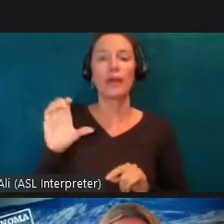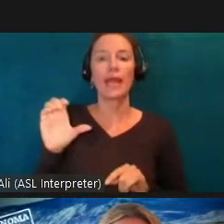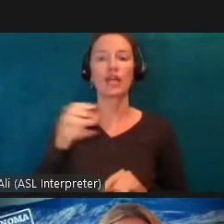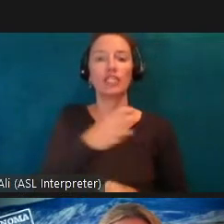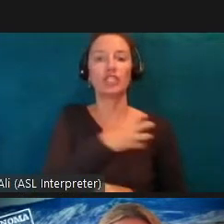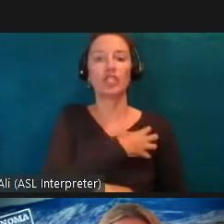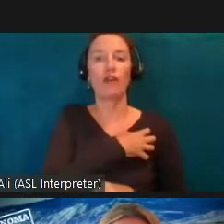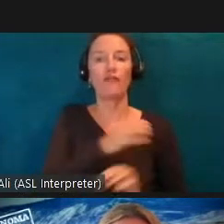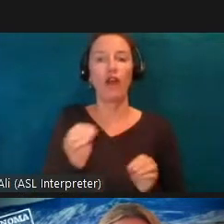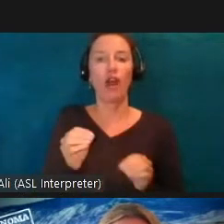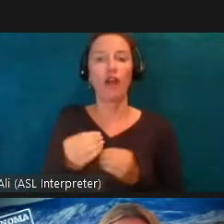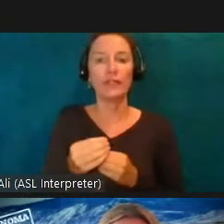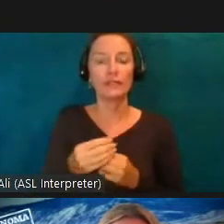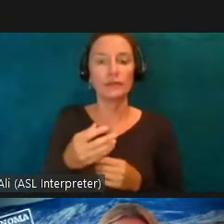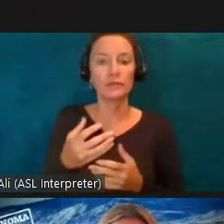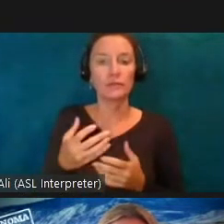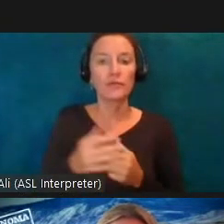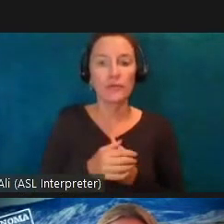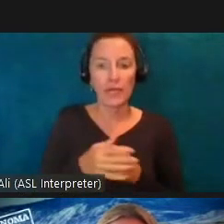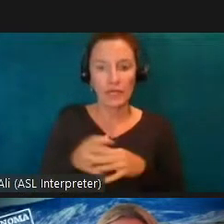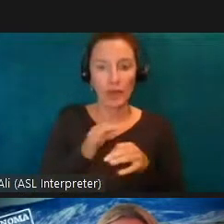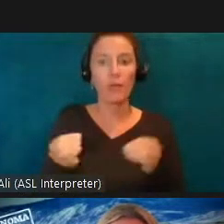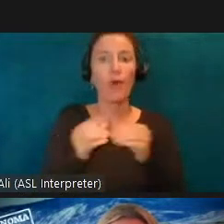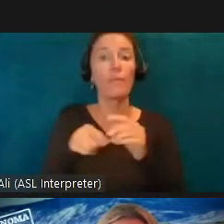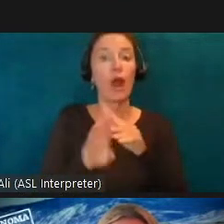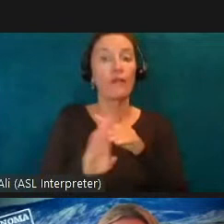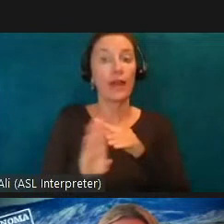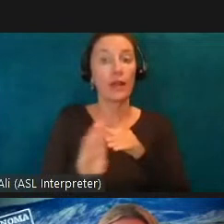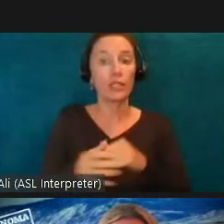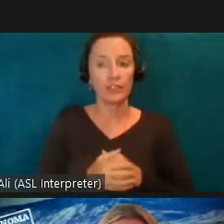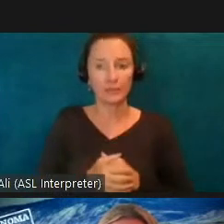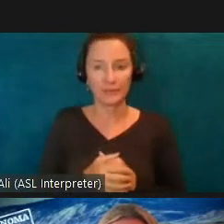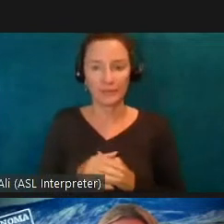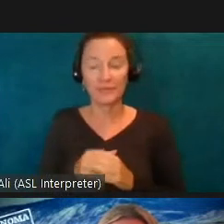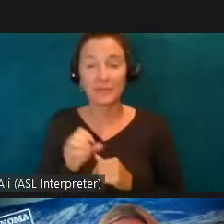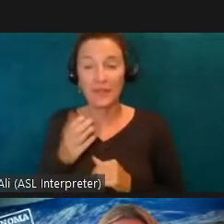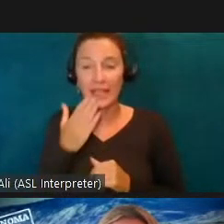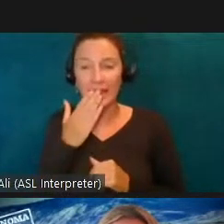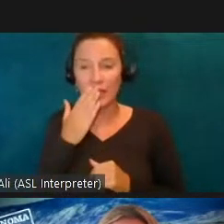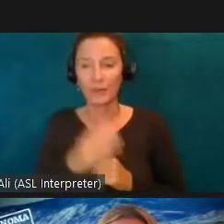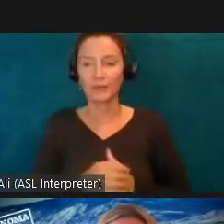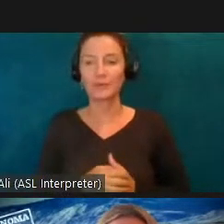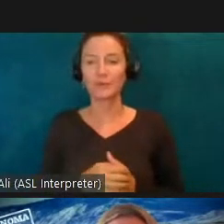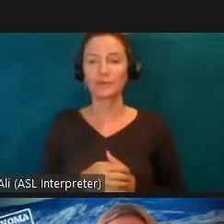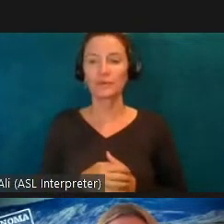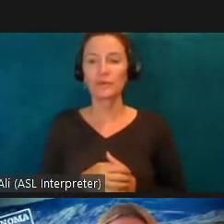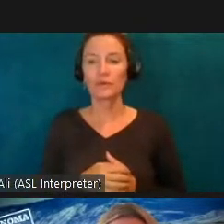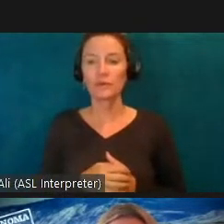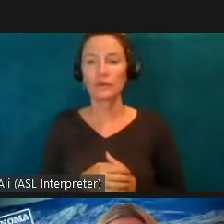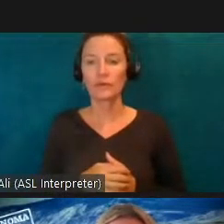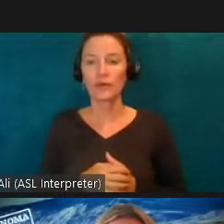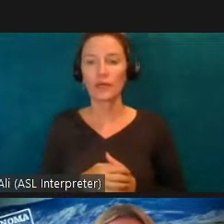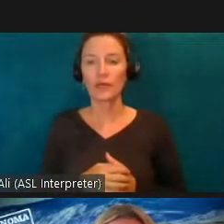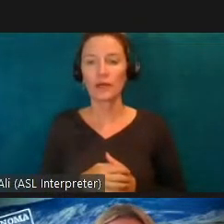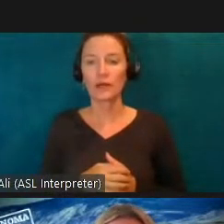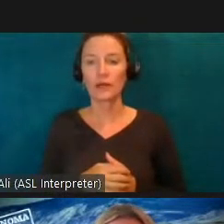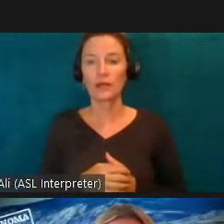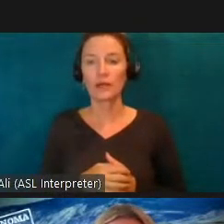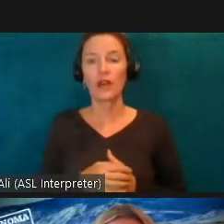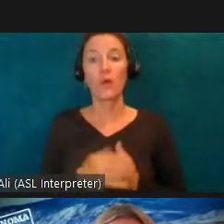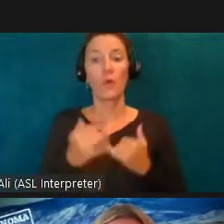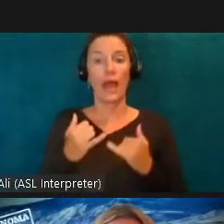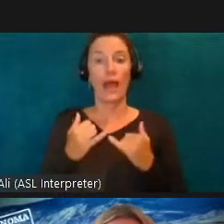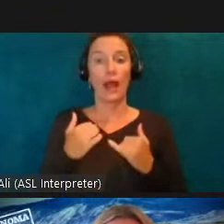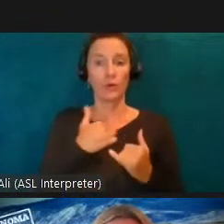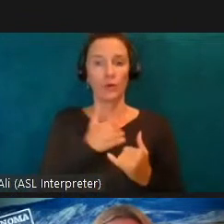update on our evacuations. Sergeant? Yes, hello, thanks for having me. We are focusing right